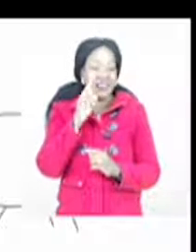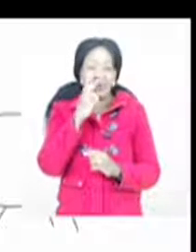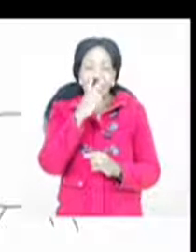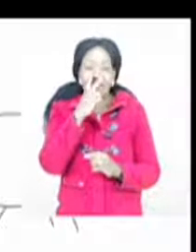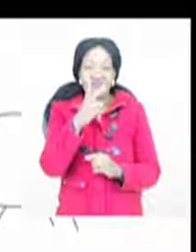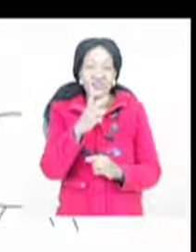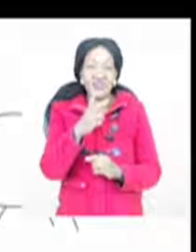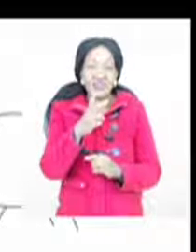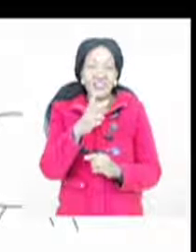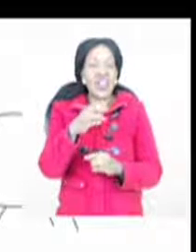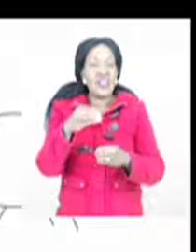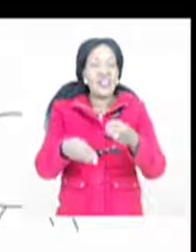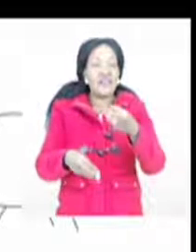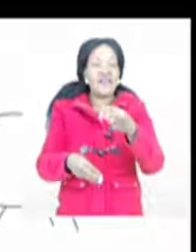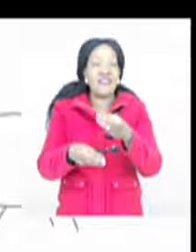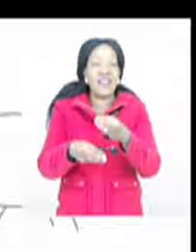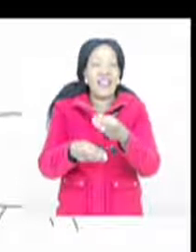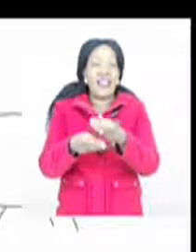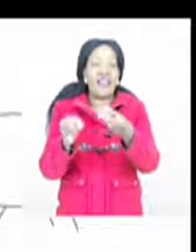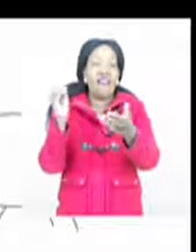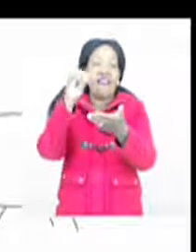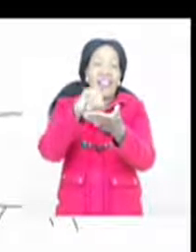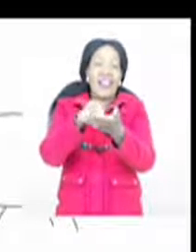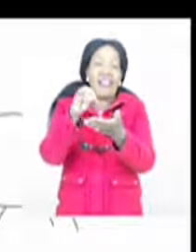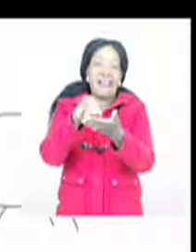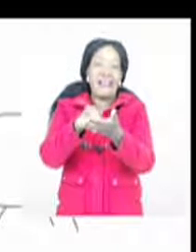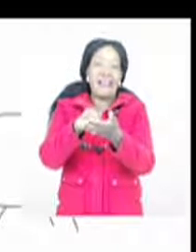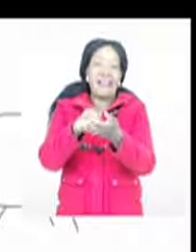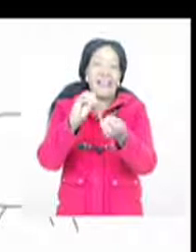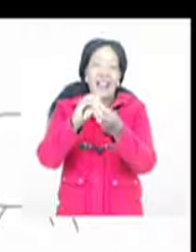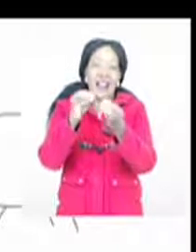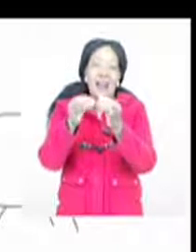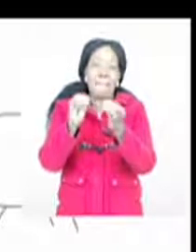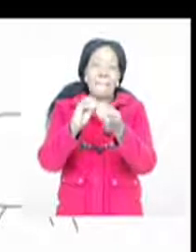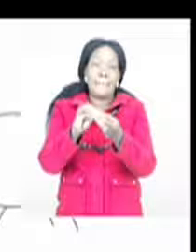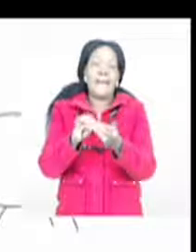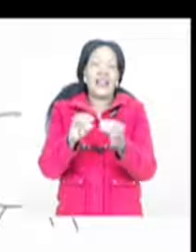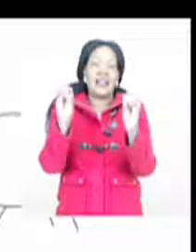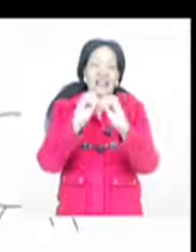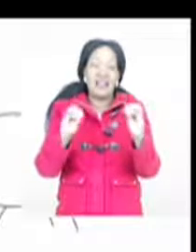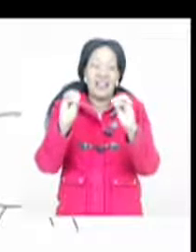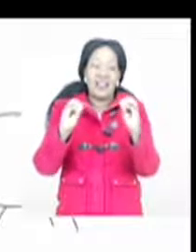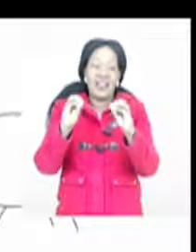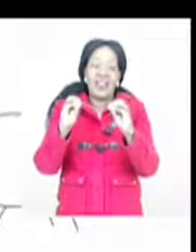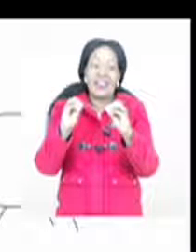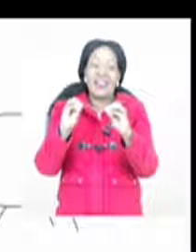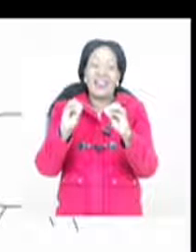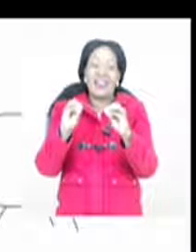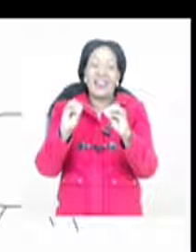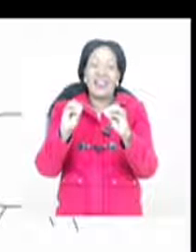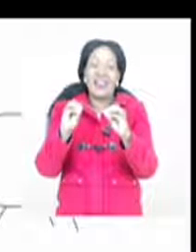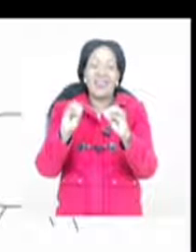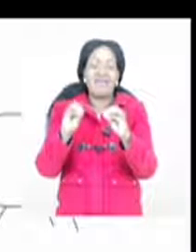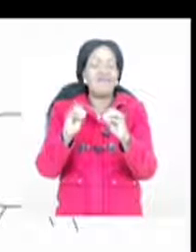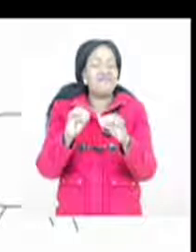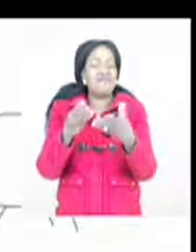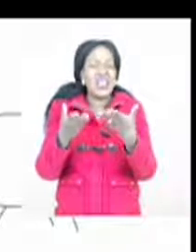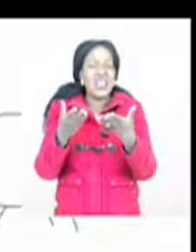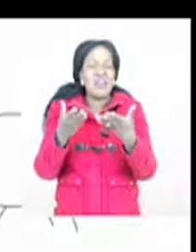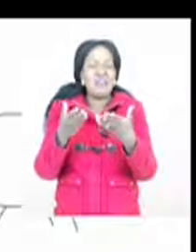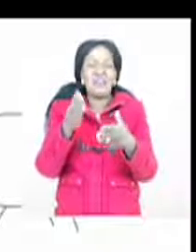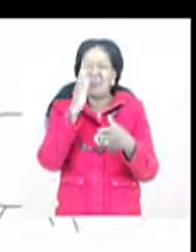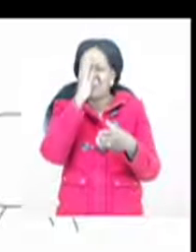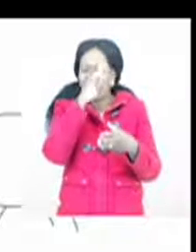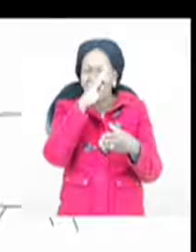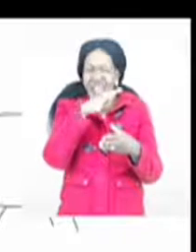to fill in all the missing numbers. Now, just remember to count. And if you get lost along the way, try